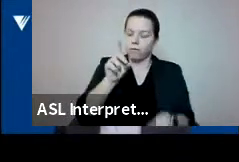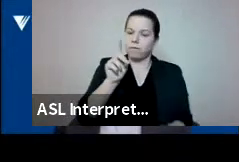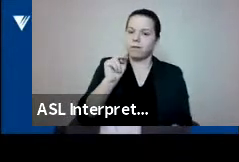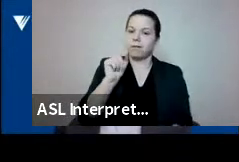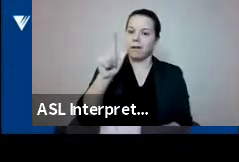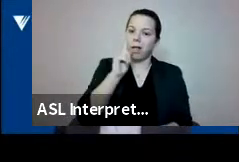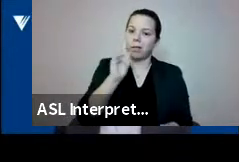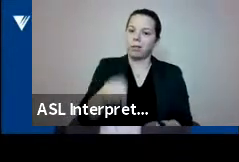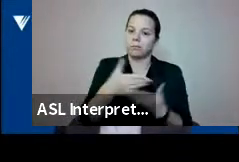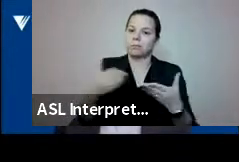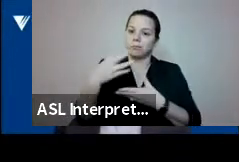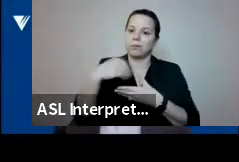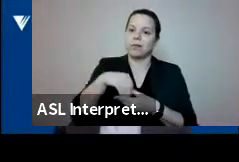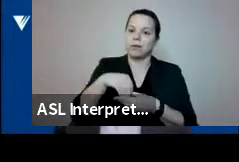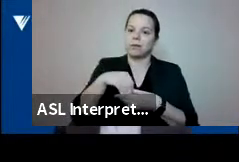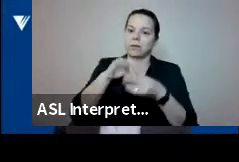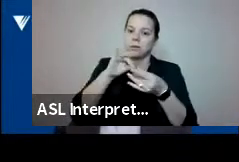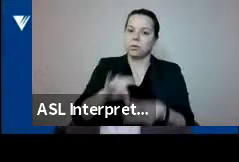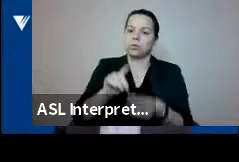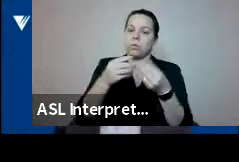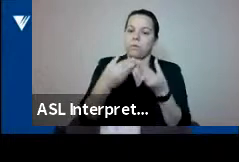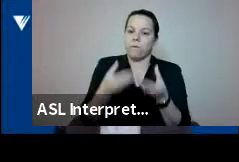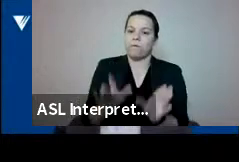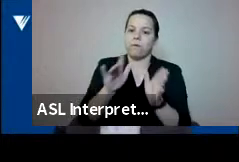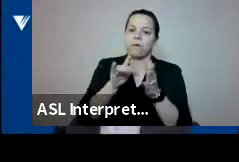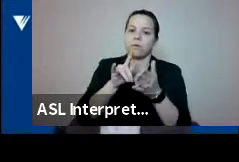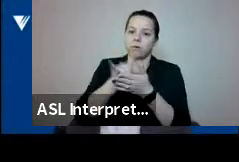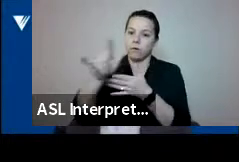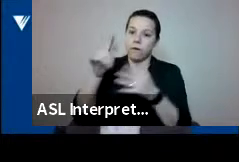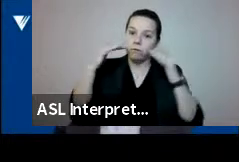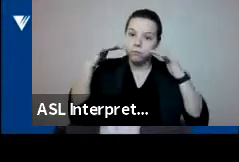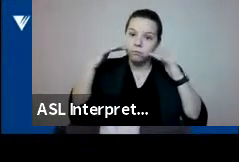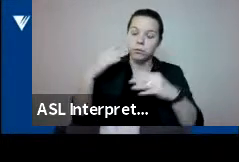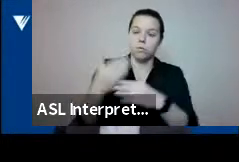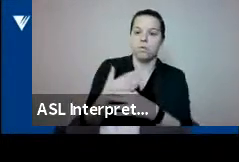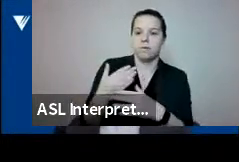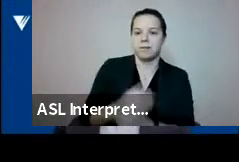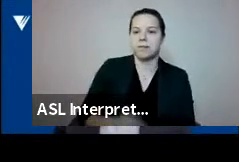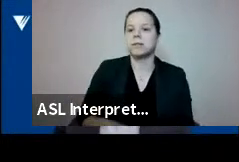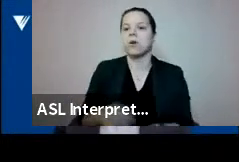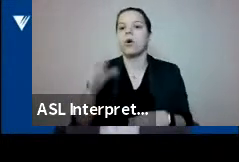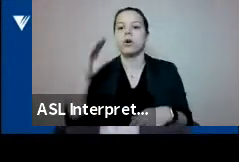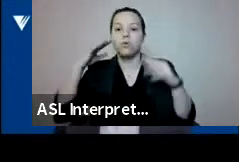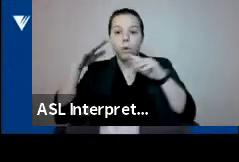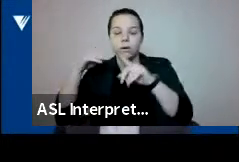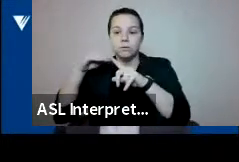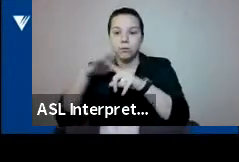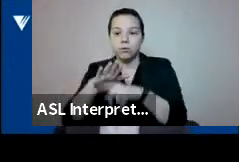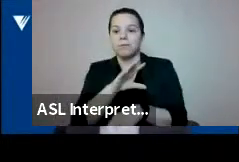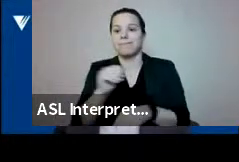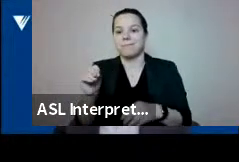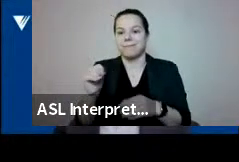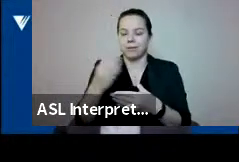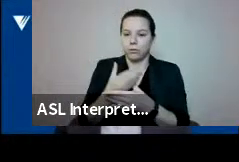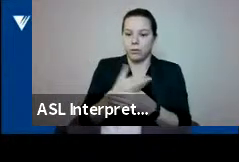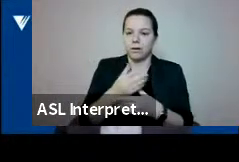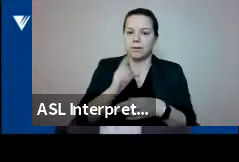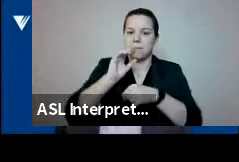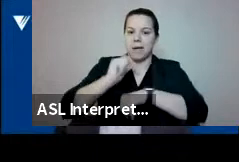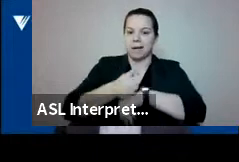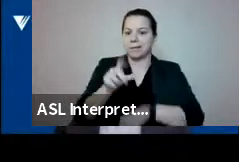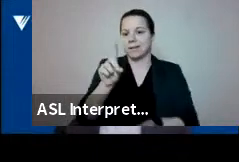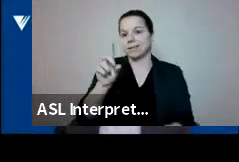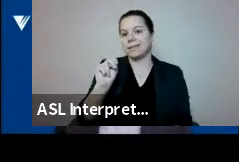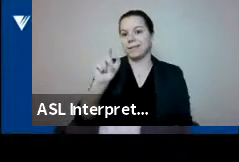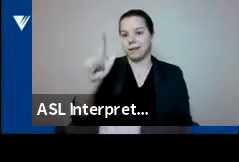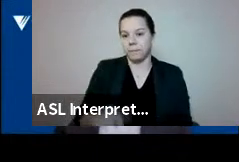overall level of aircraft noise annoyance or moderate the relationship between annoyance and noise exposure as measured by DNL.